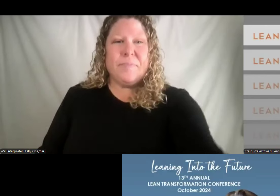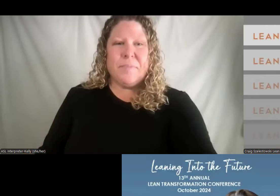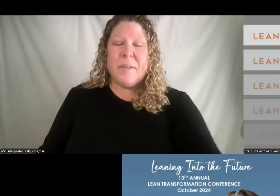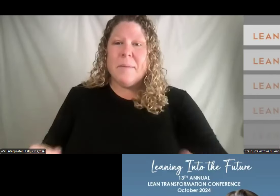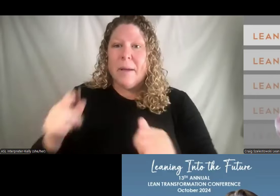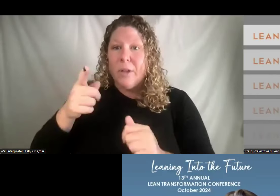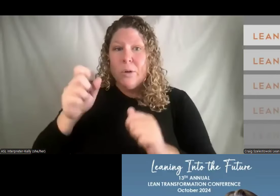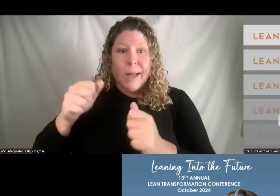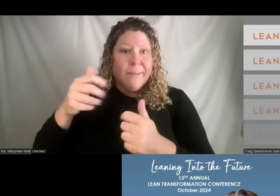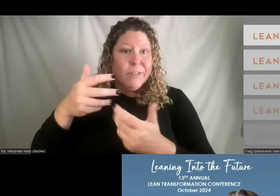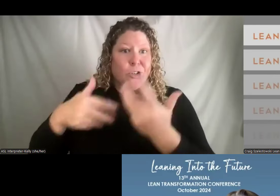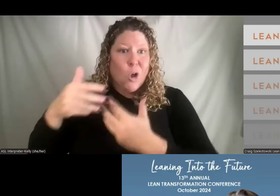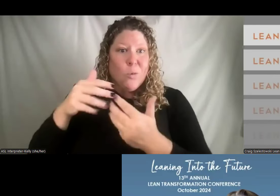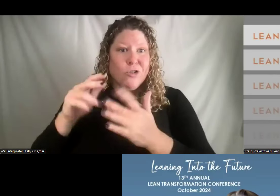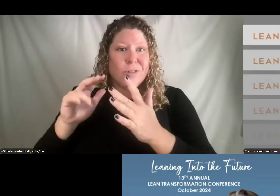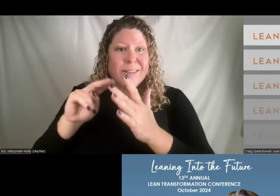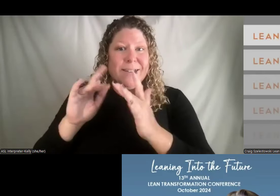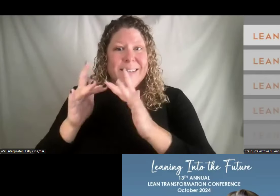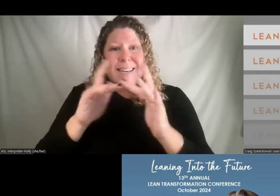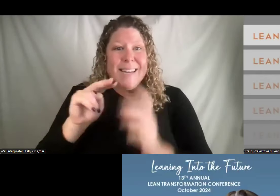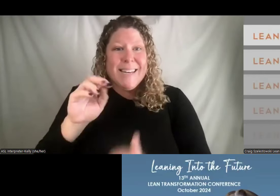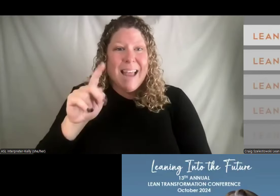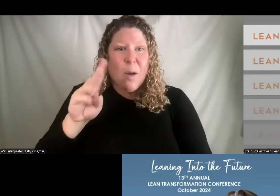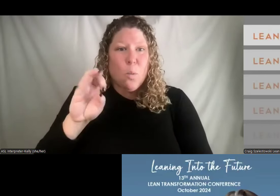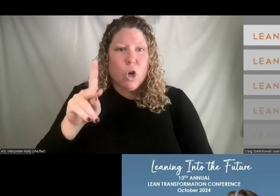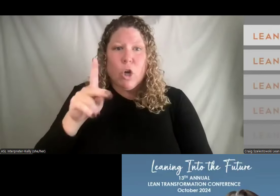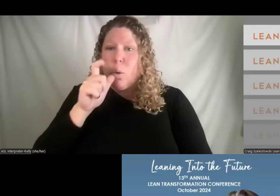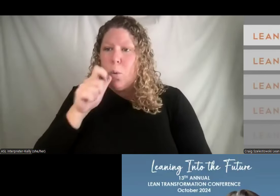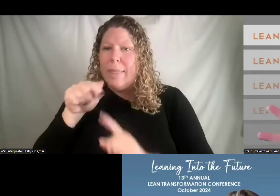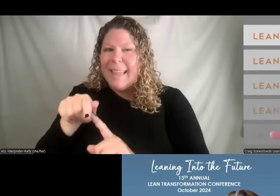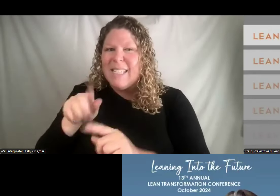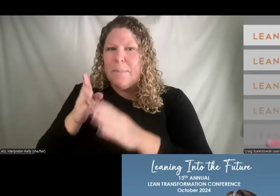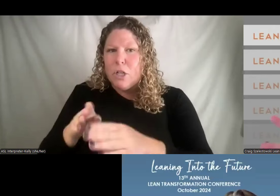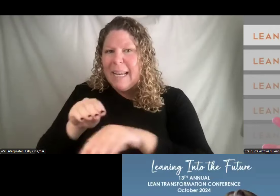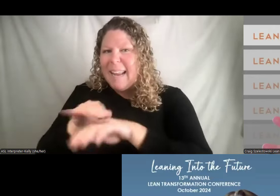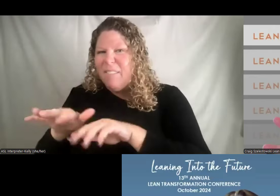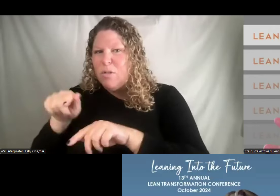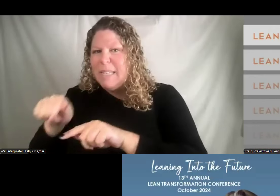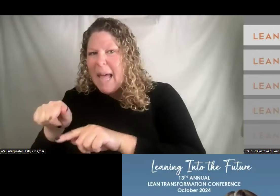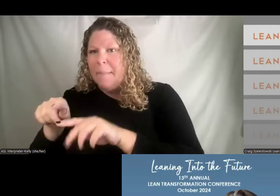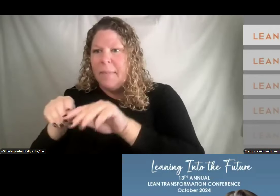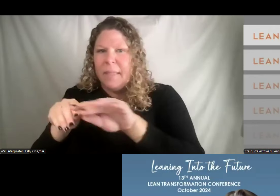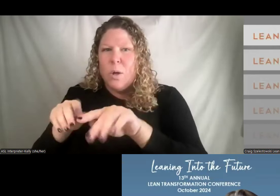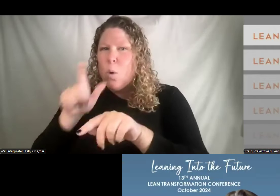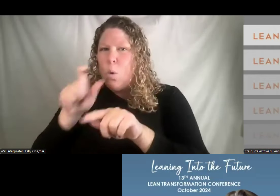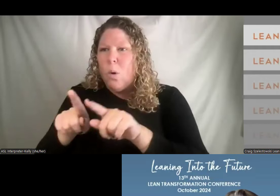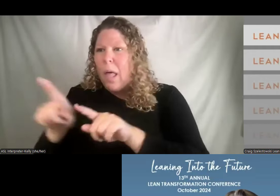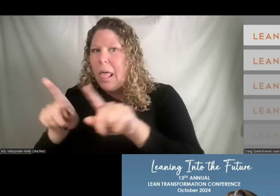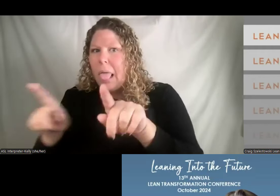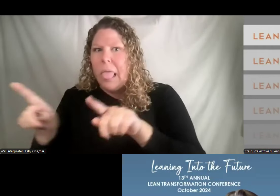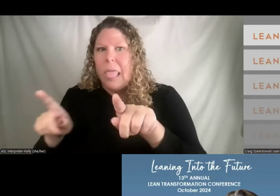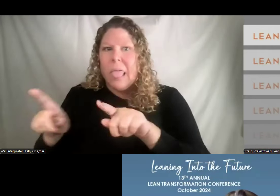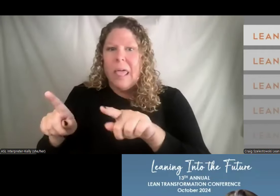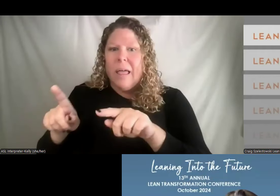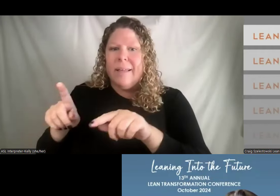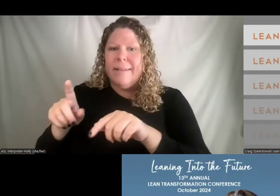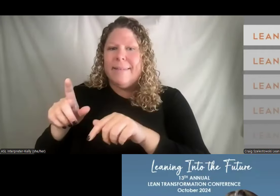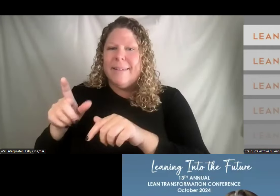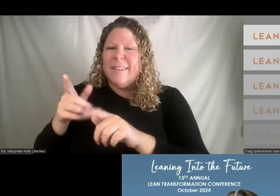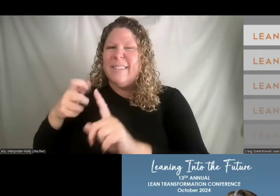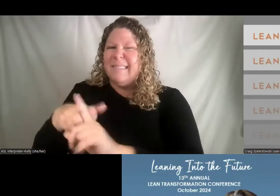network map. Who influences who in that population, and the people with the greatest number of outward pointing arrows, maybe they're the ones that you might